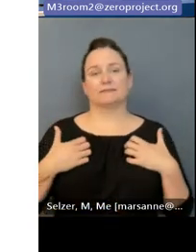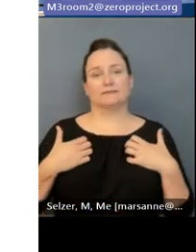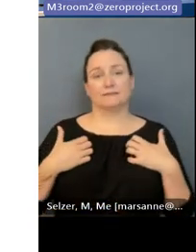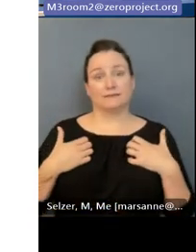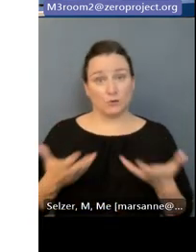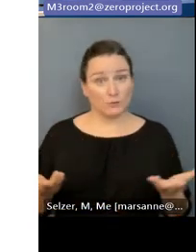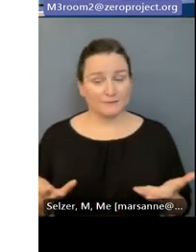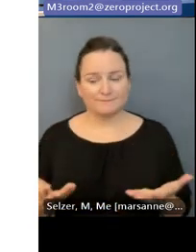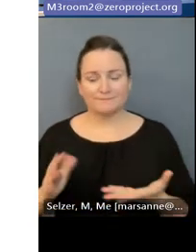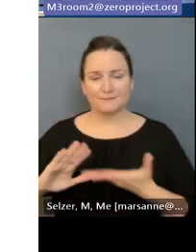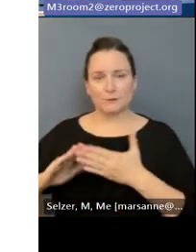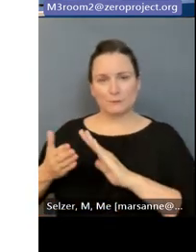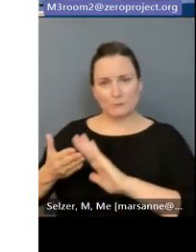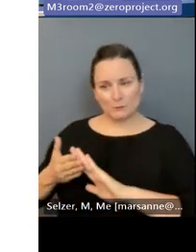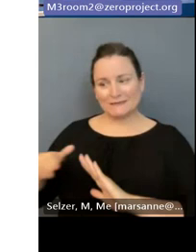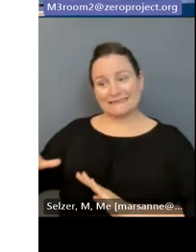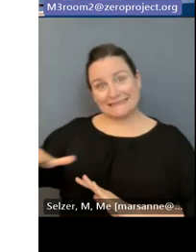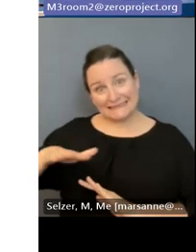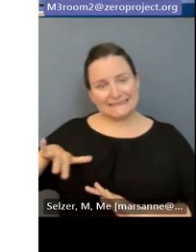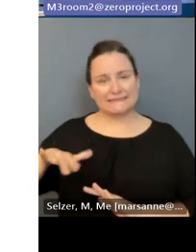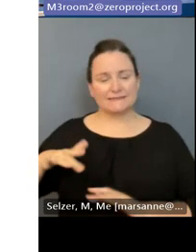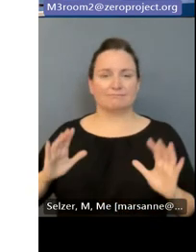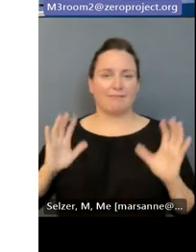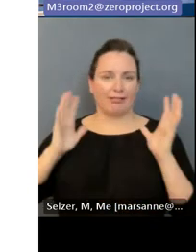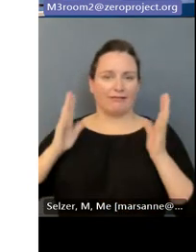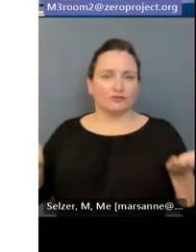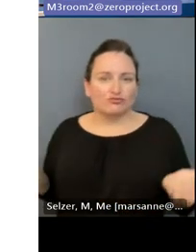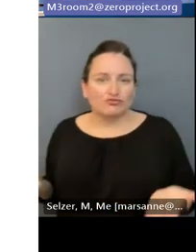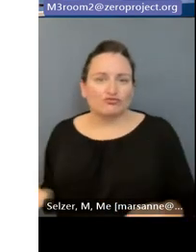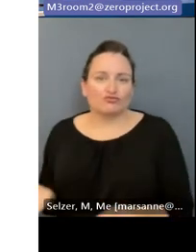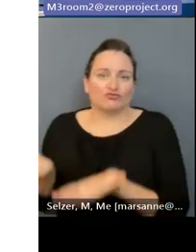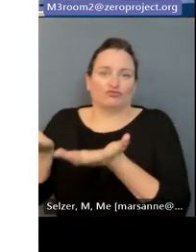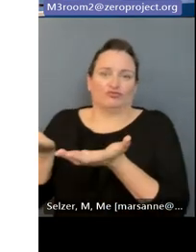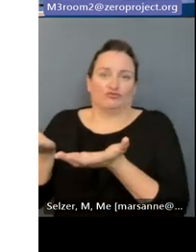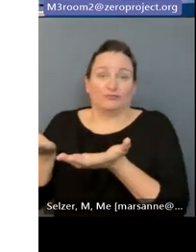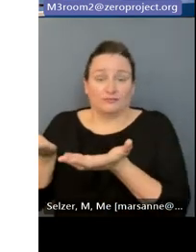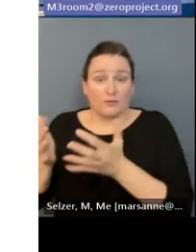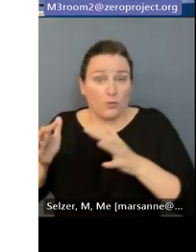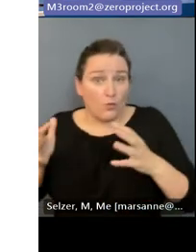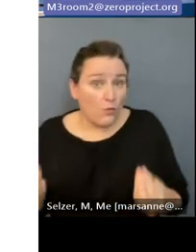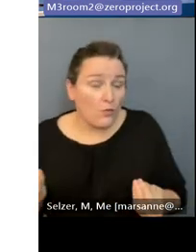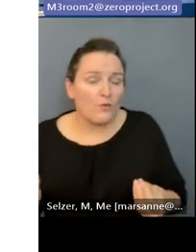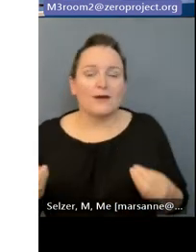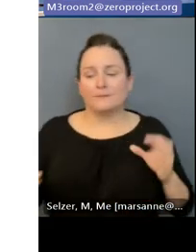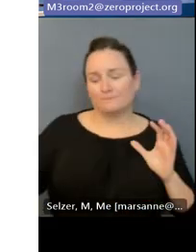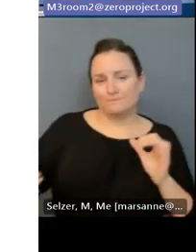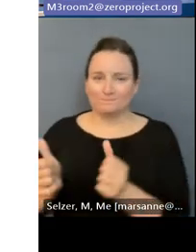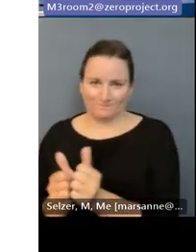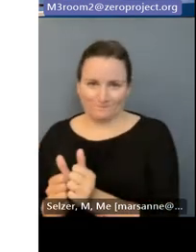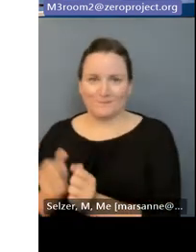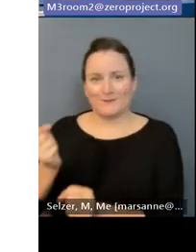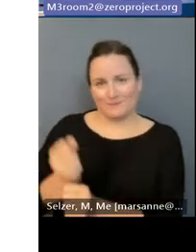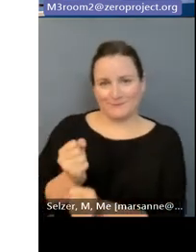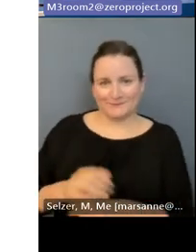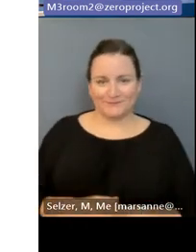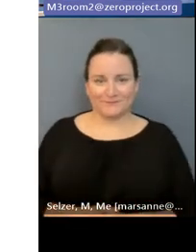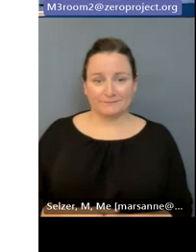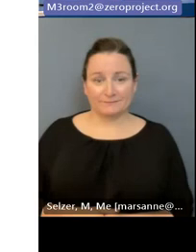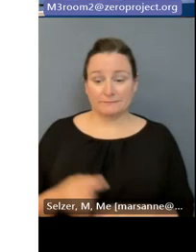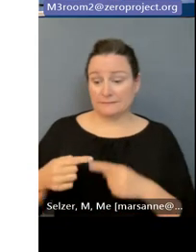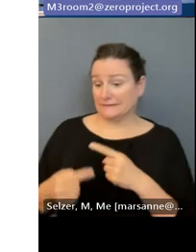community in all walks of life through collaboration and partnership. And also yesterday at the parliamentary event, Mr.